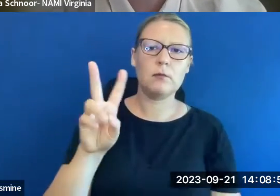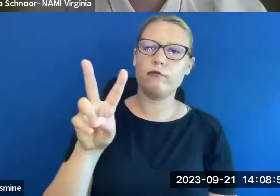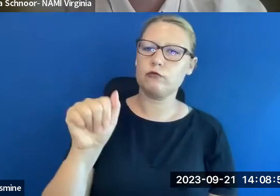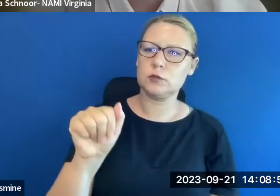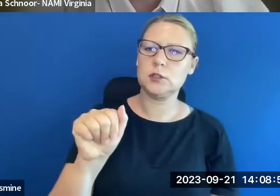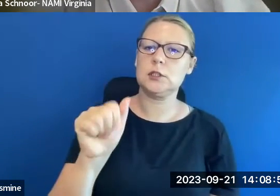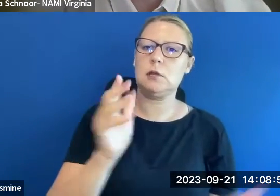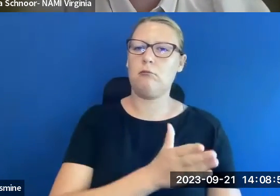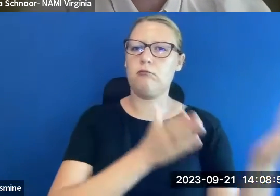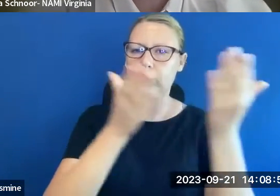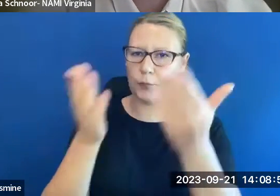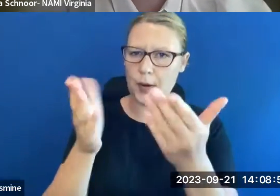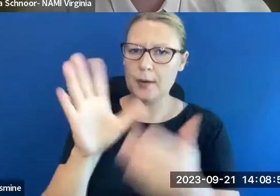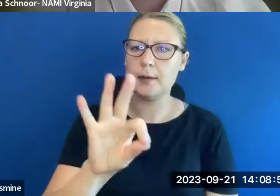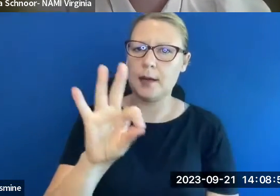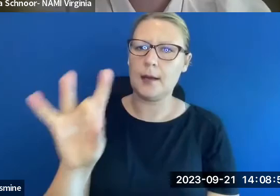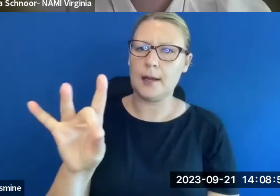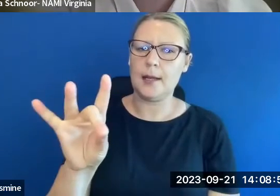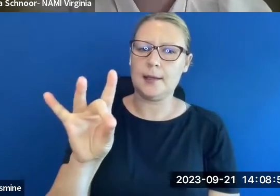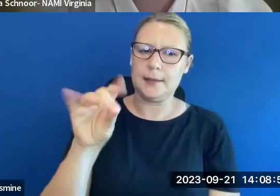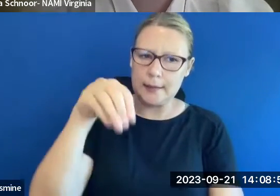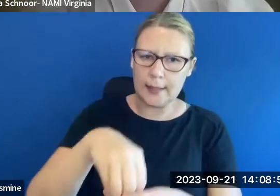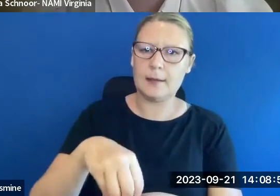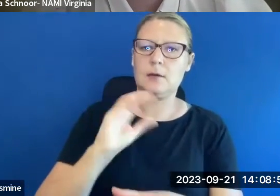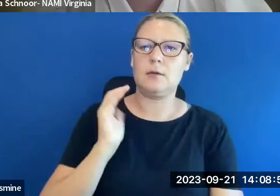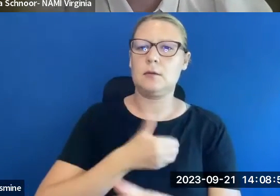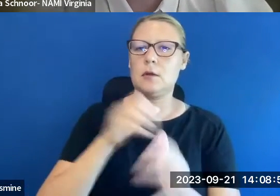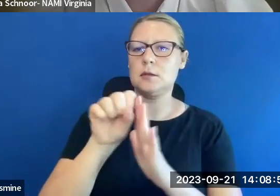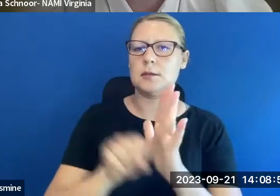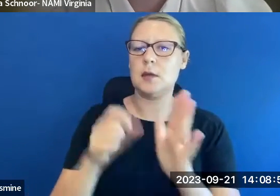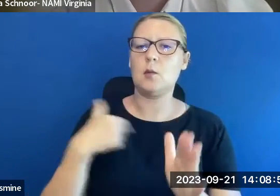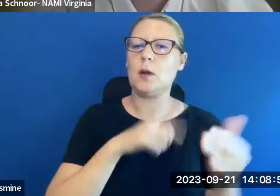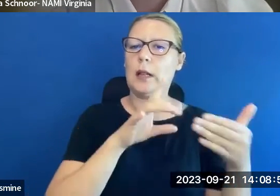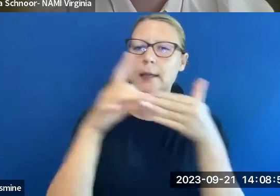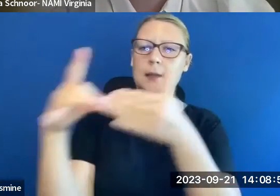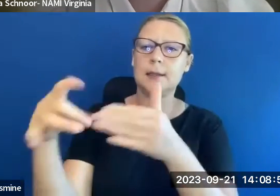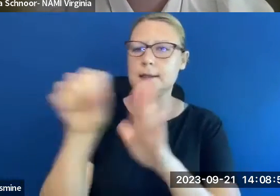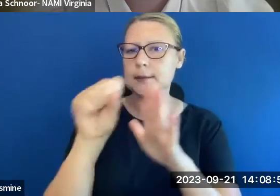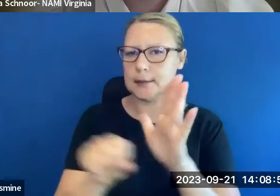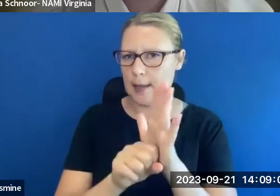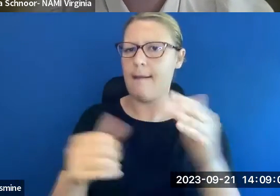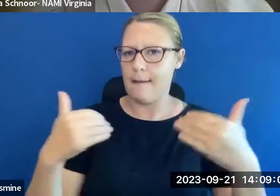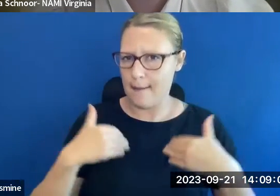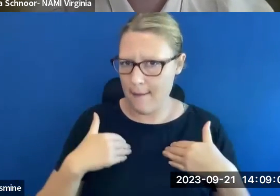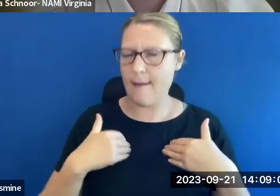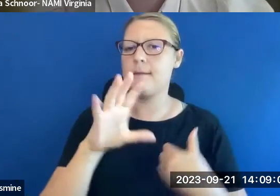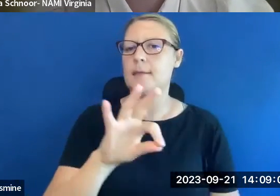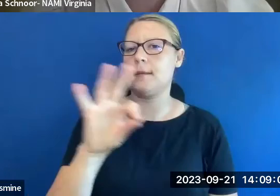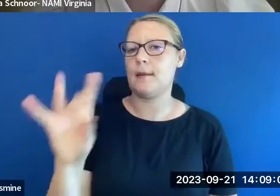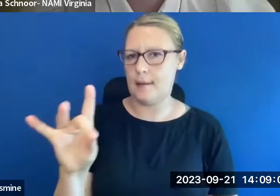988 into our state. We are one of the leading states with having 988